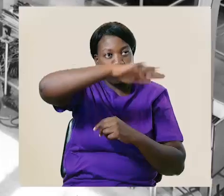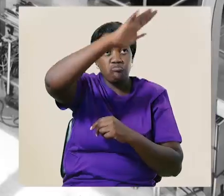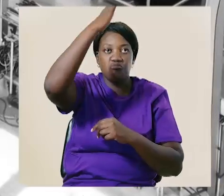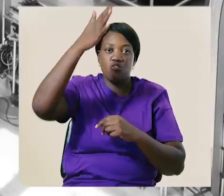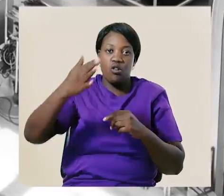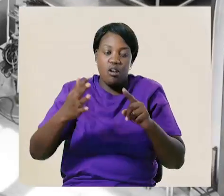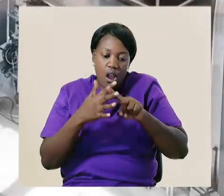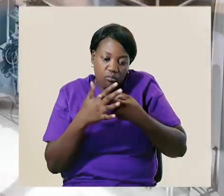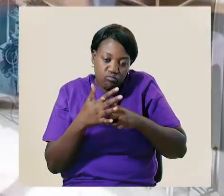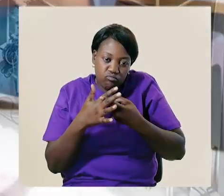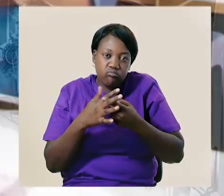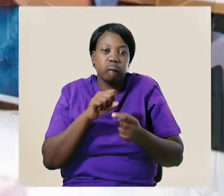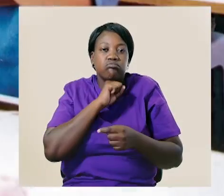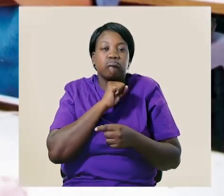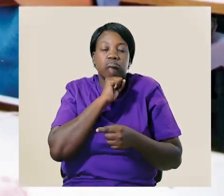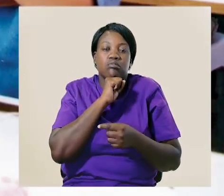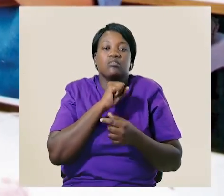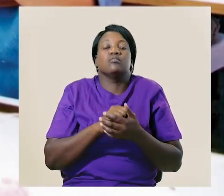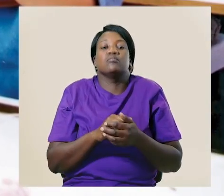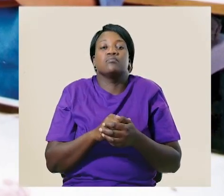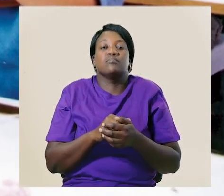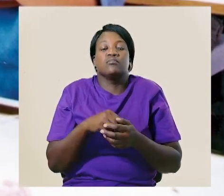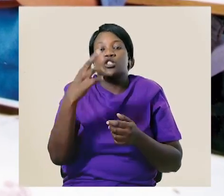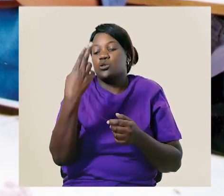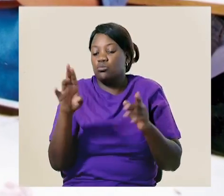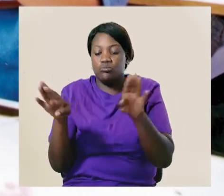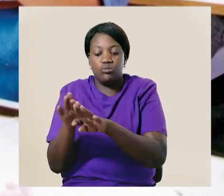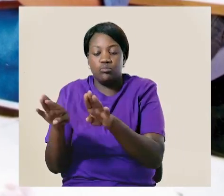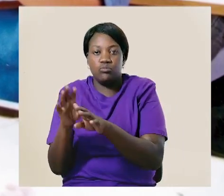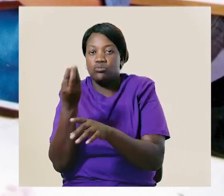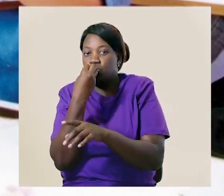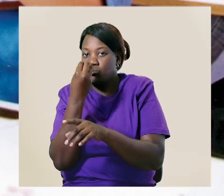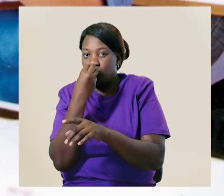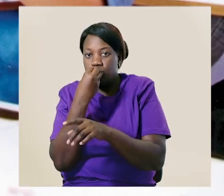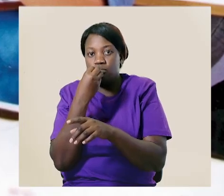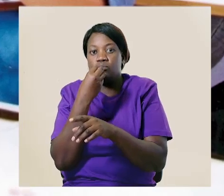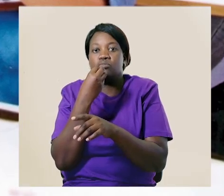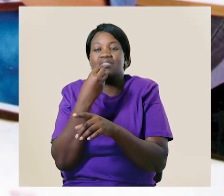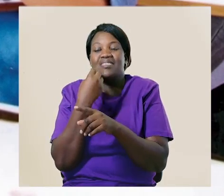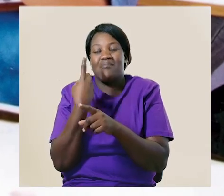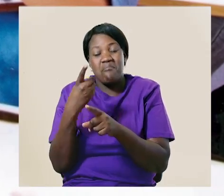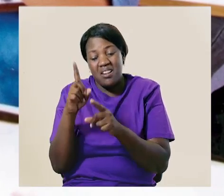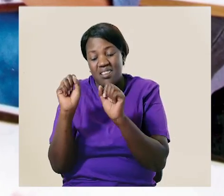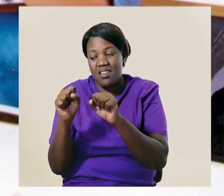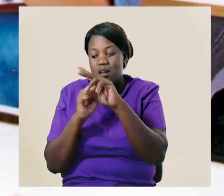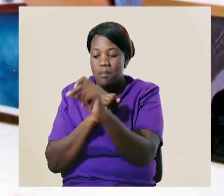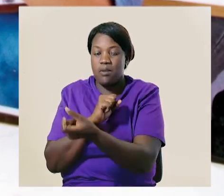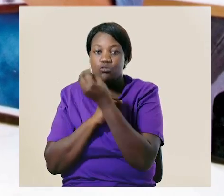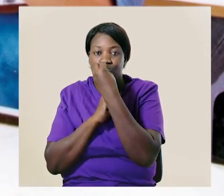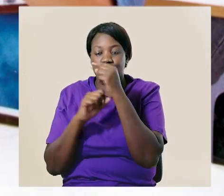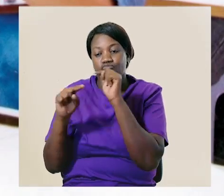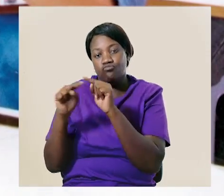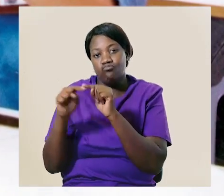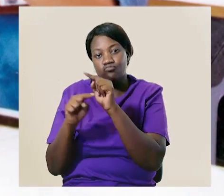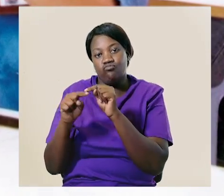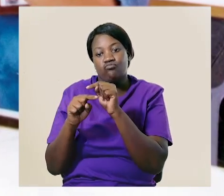engine of a car works. They will not have to produce food, but instead can buy food from a shop with